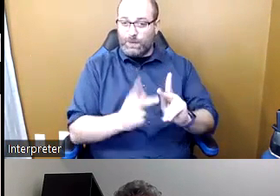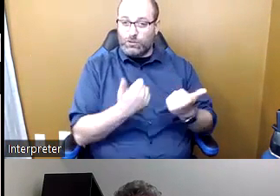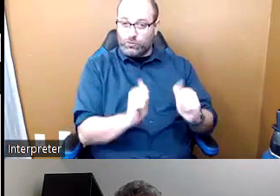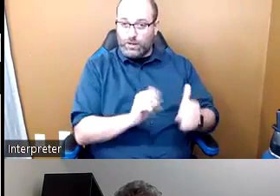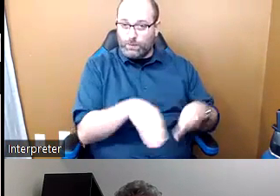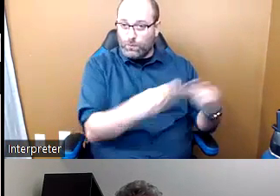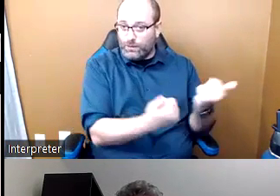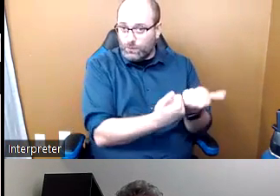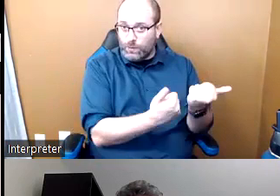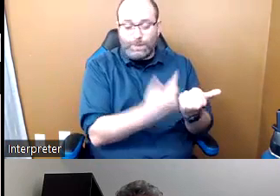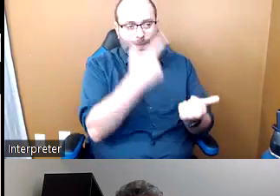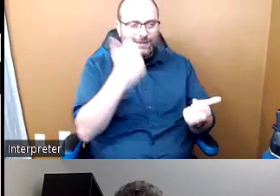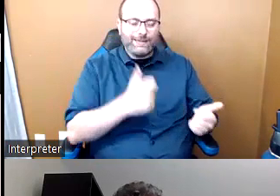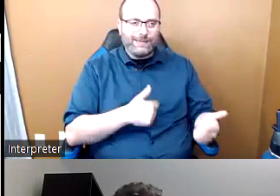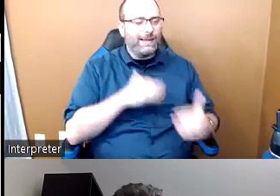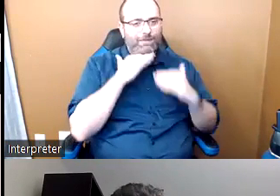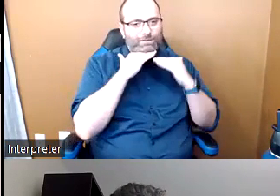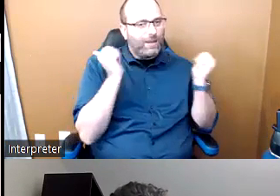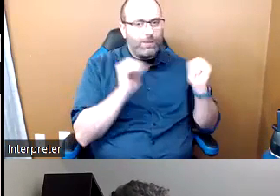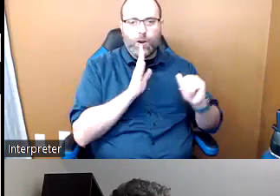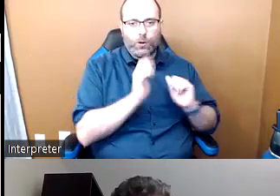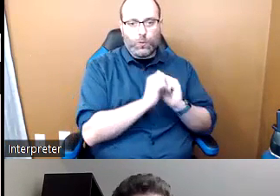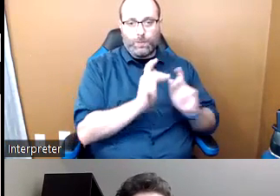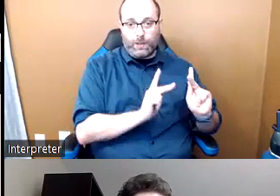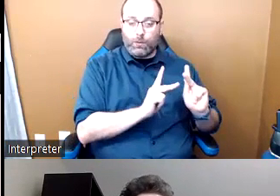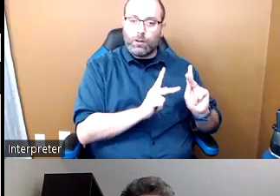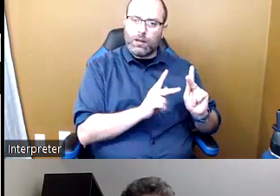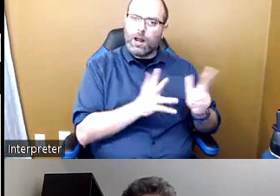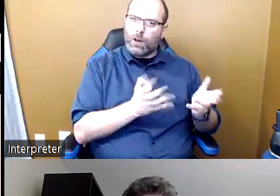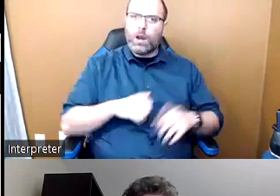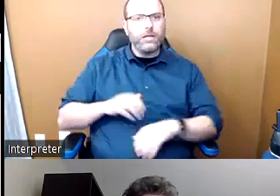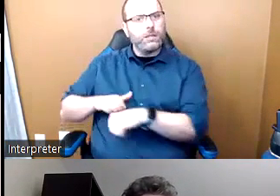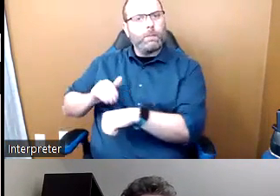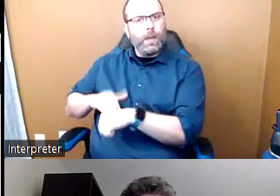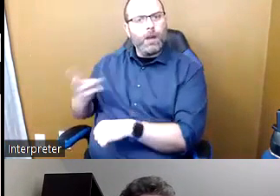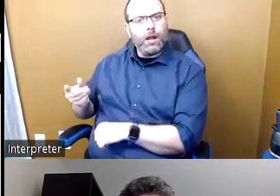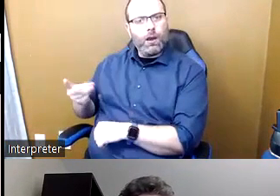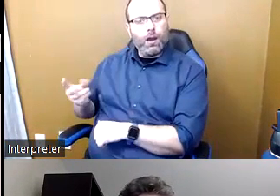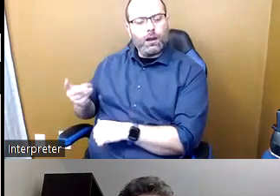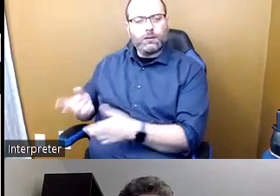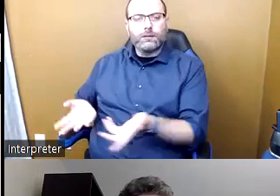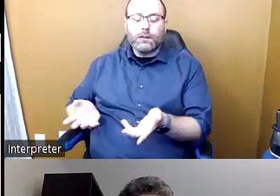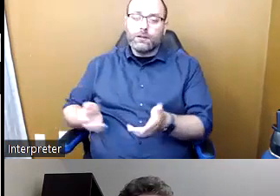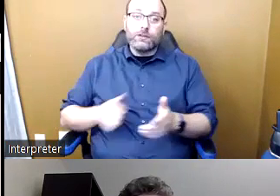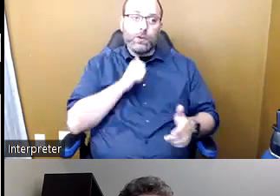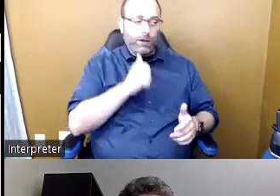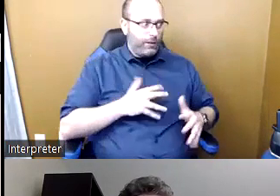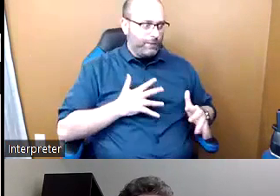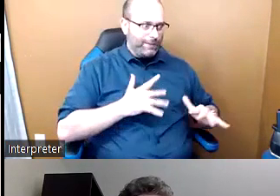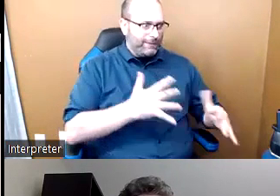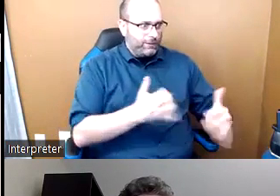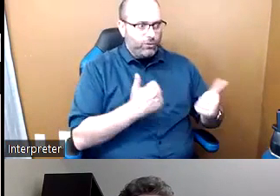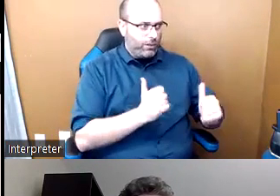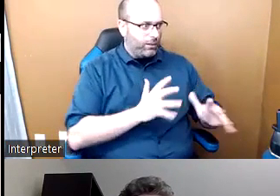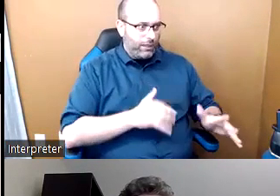because I'm tired of talking to people and I just want to pet my dog. Maybe instead of working up my anxiety about